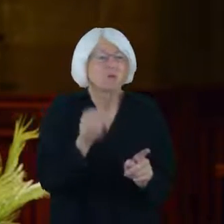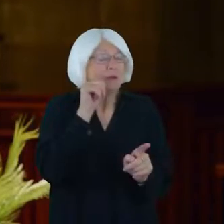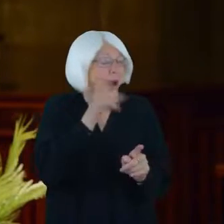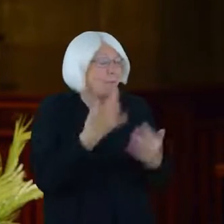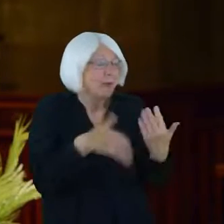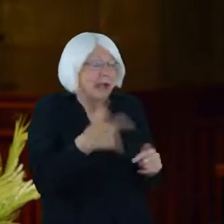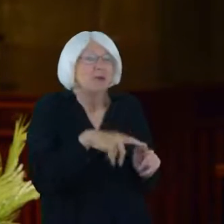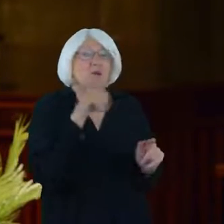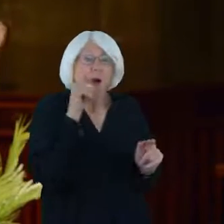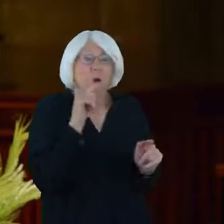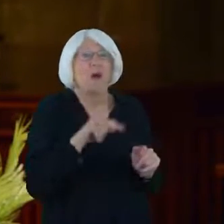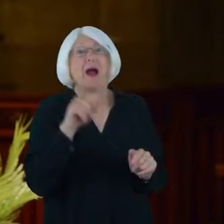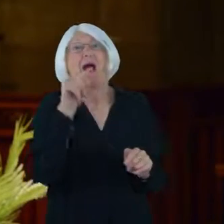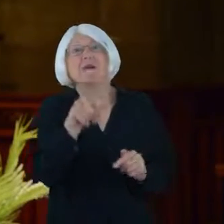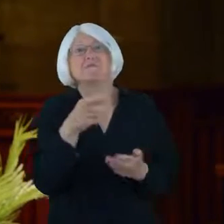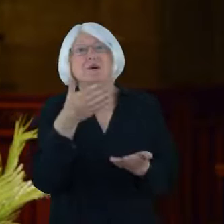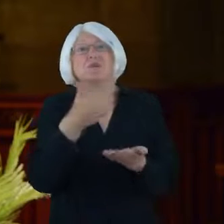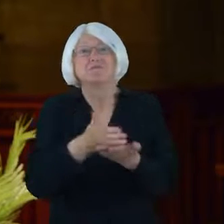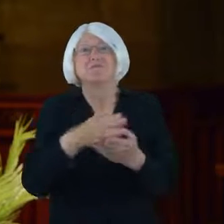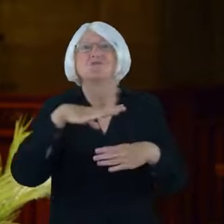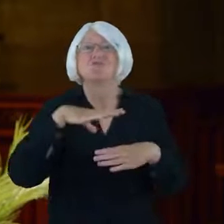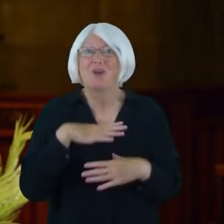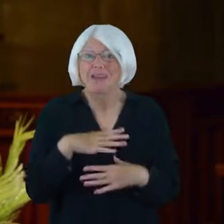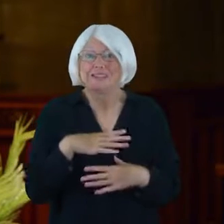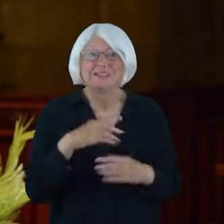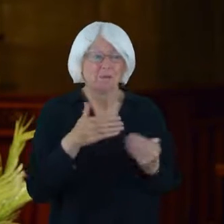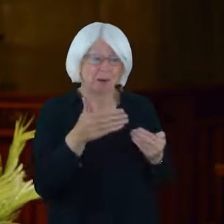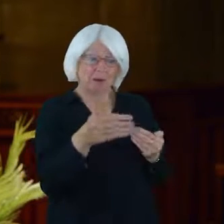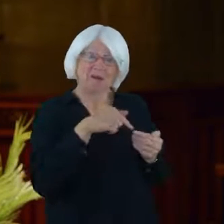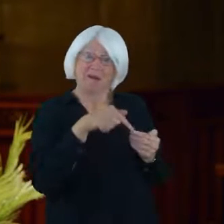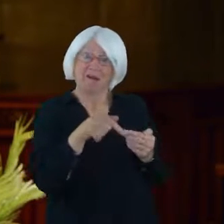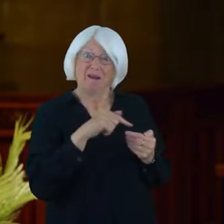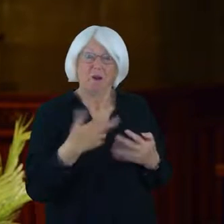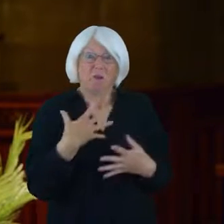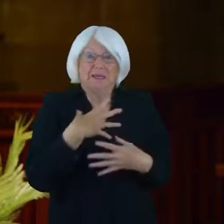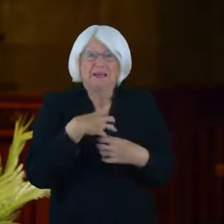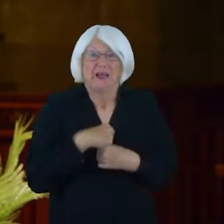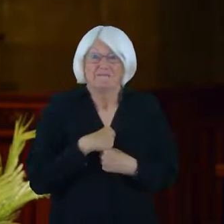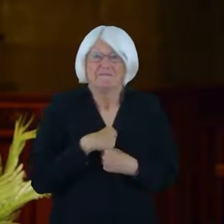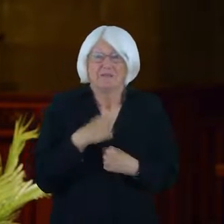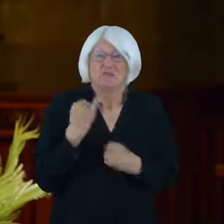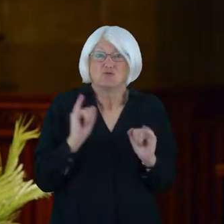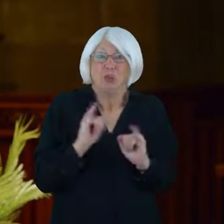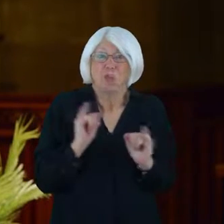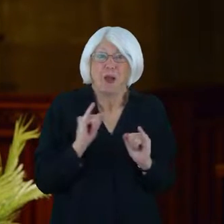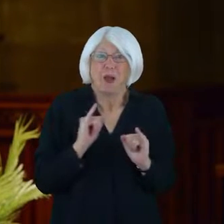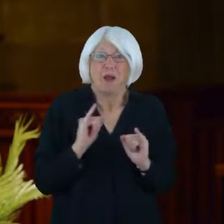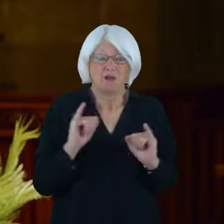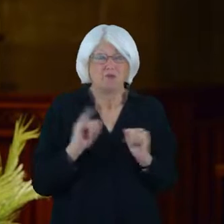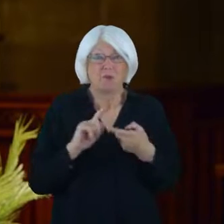promised rest, and in between, we carry trauma. Trauma is